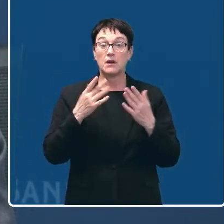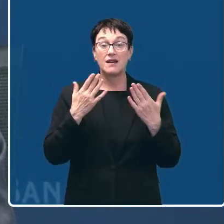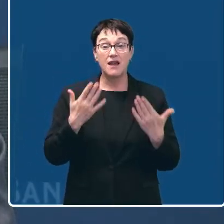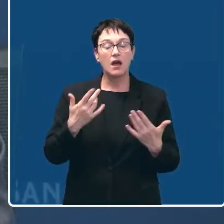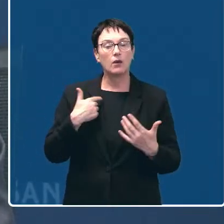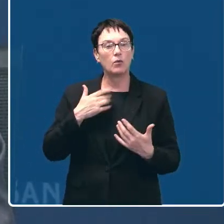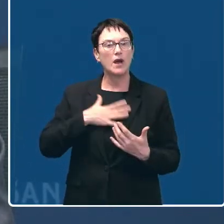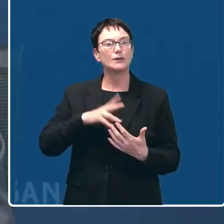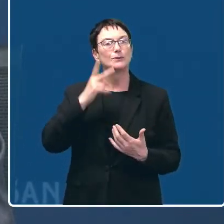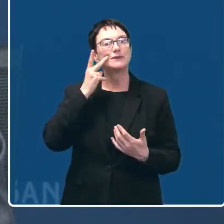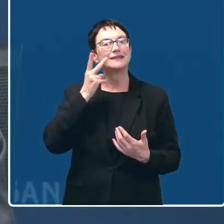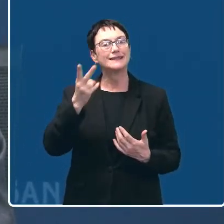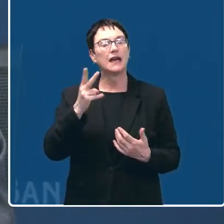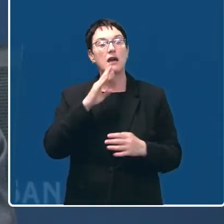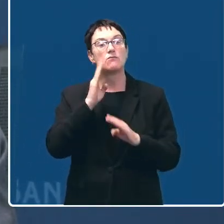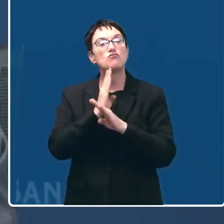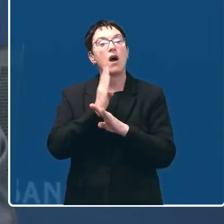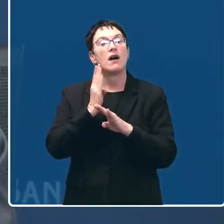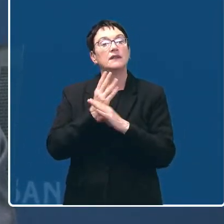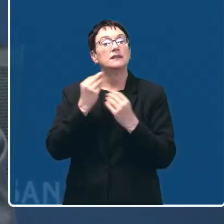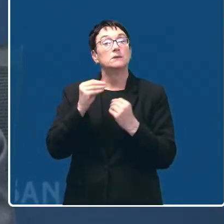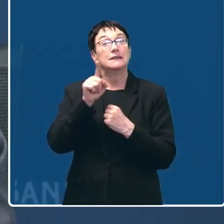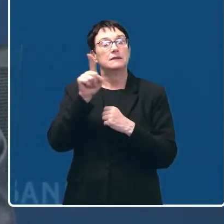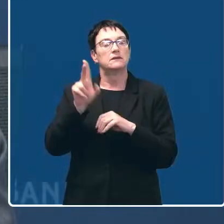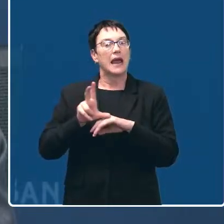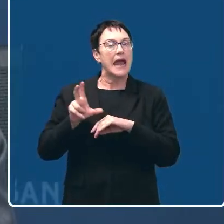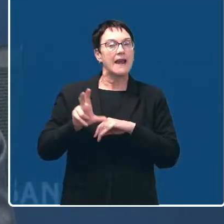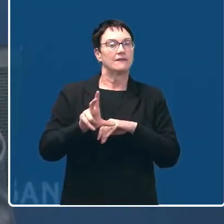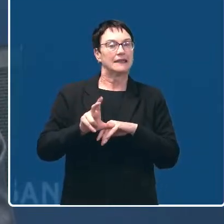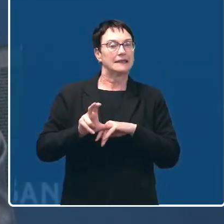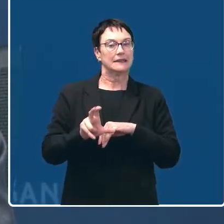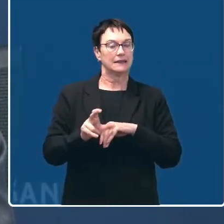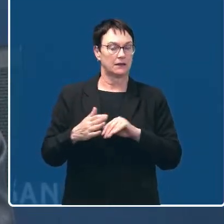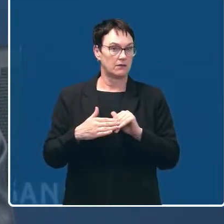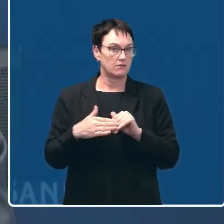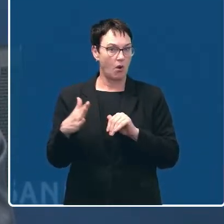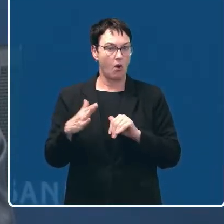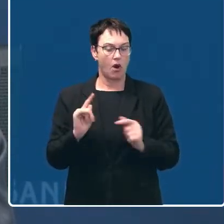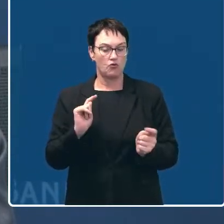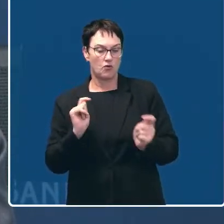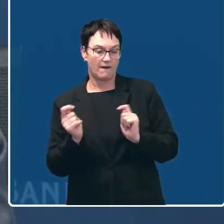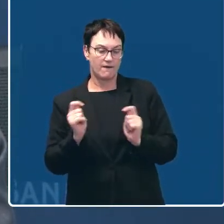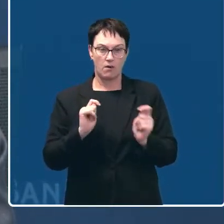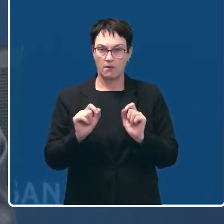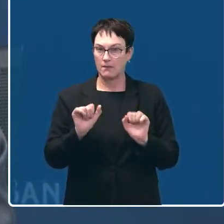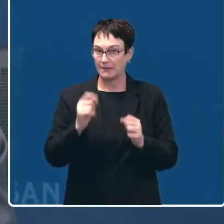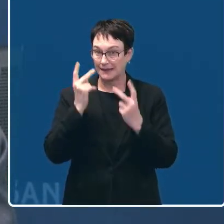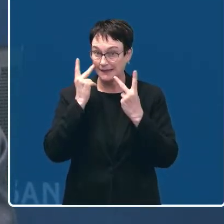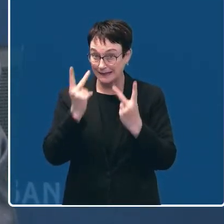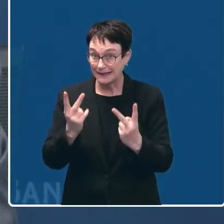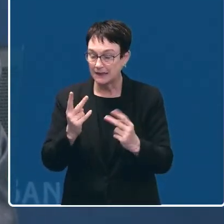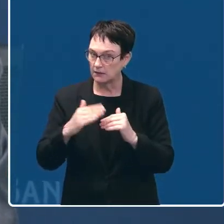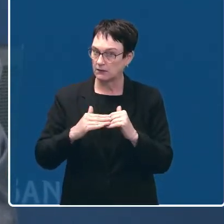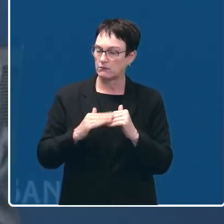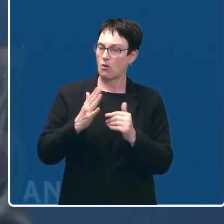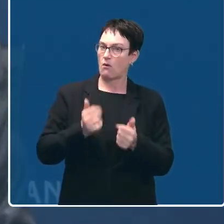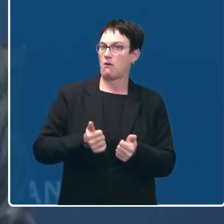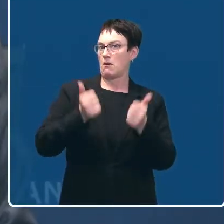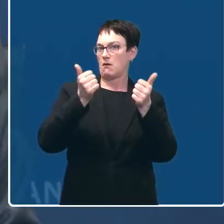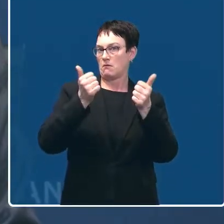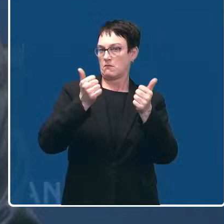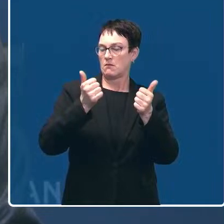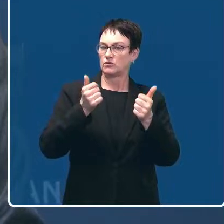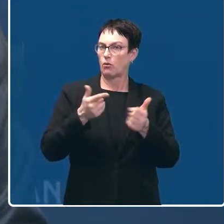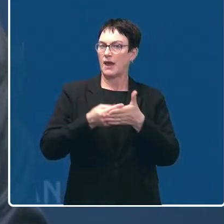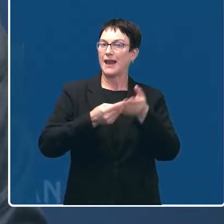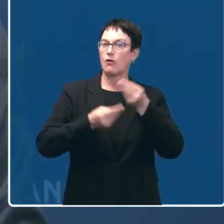investment on the back of the OV reforms and driven by other factors, including a pickup in the